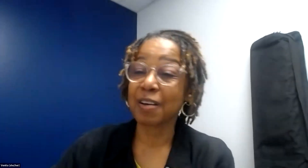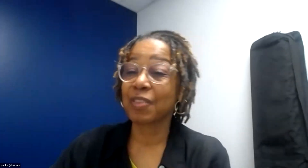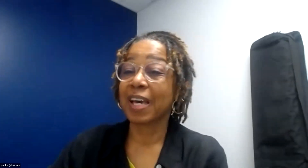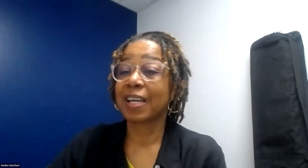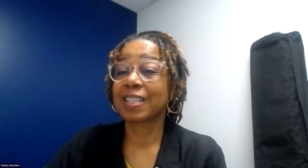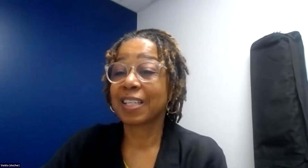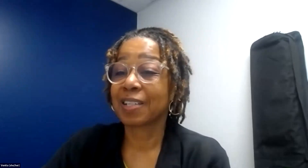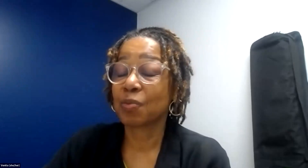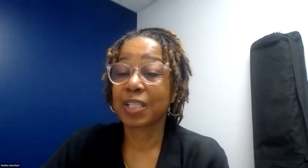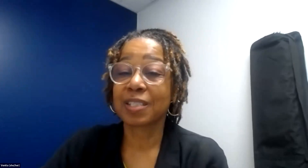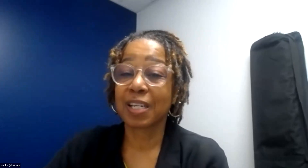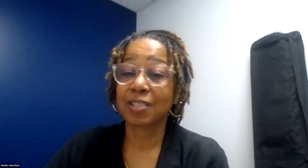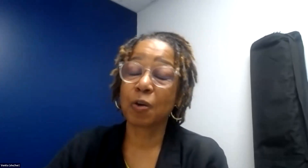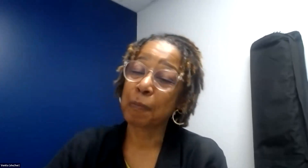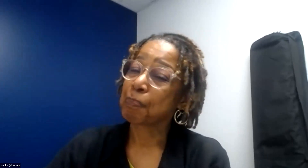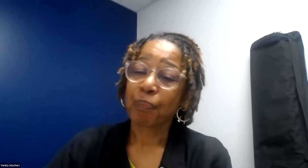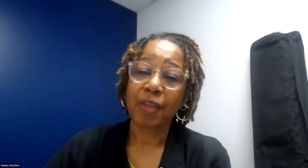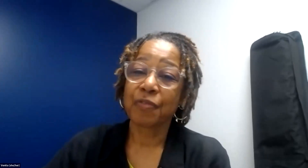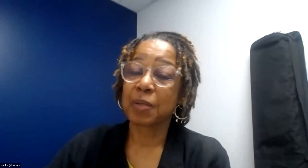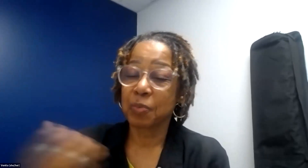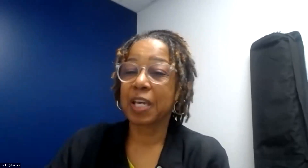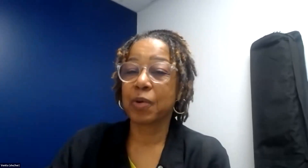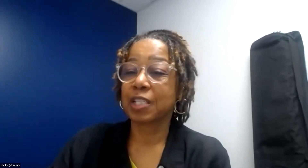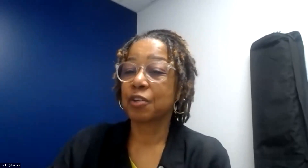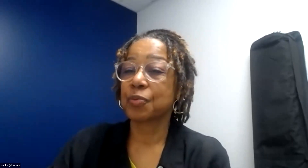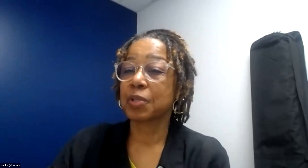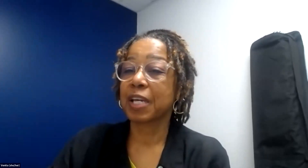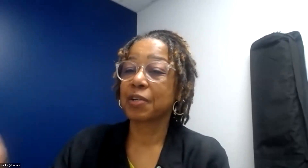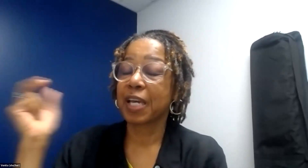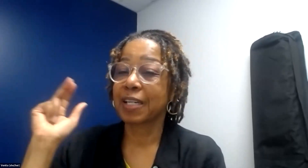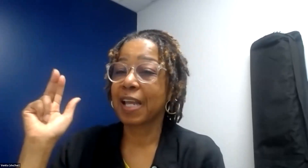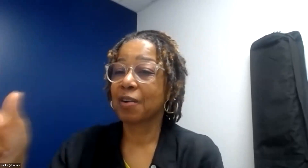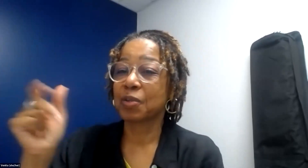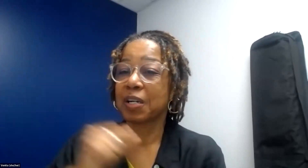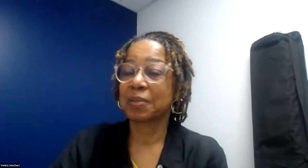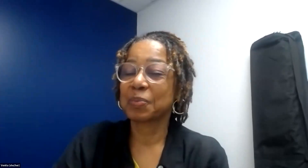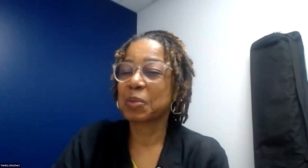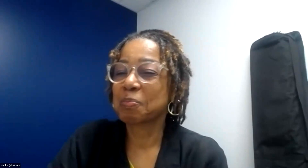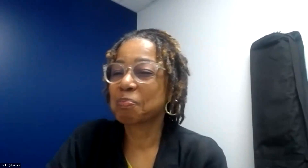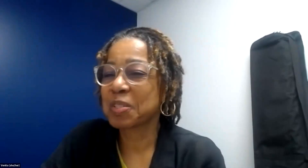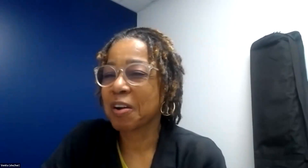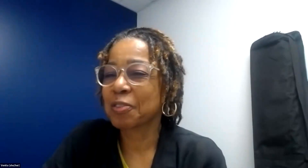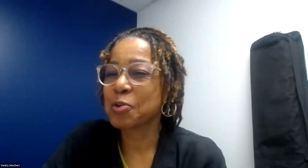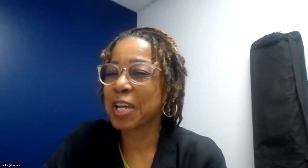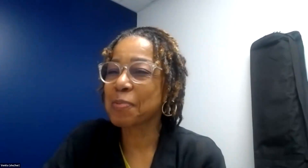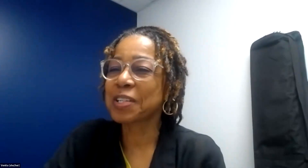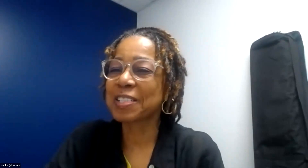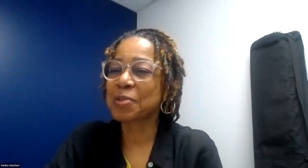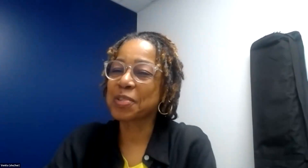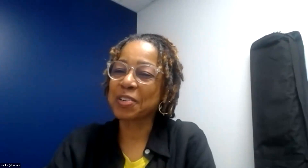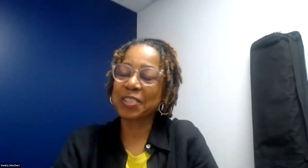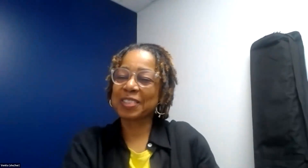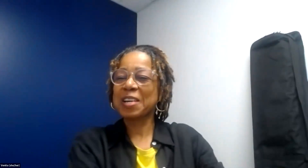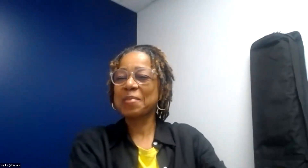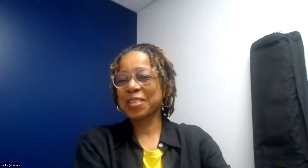just love that at the end, what he said. So Philip, we can't wait to hear from you later. And now y'all know who Gabriel is.